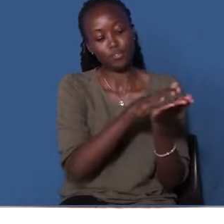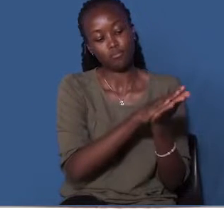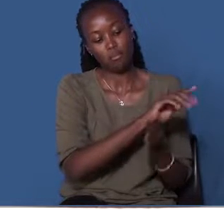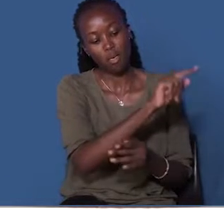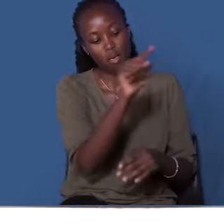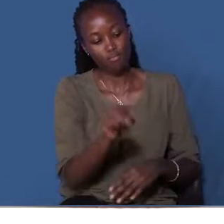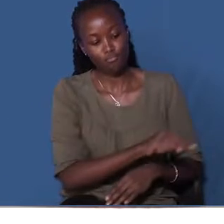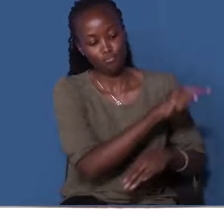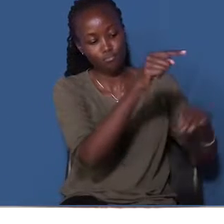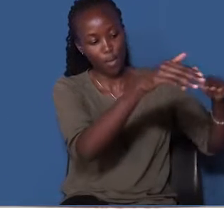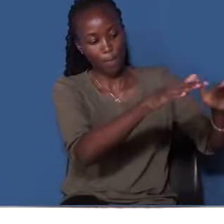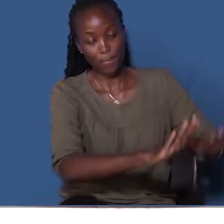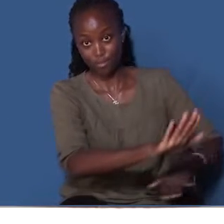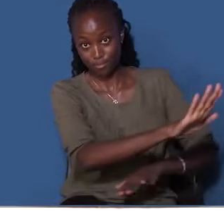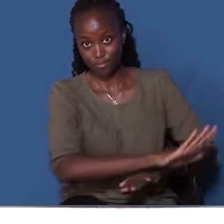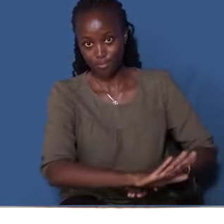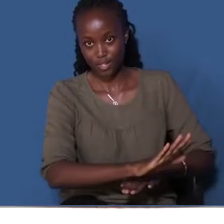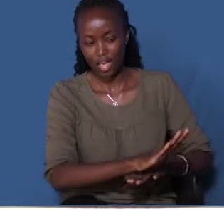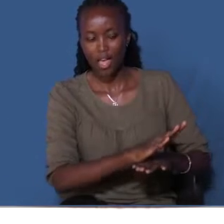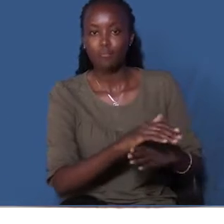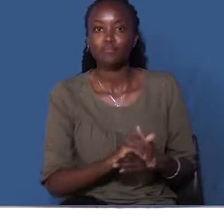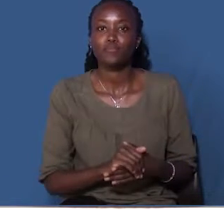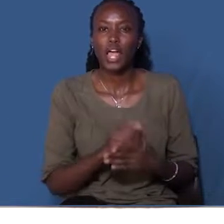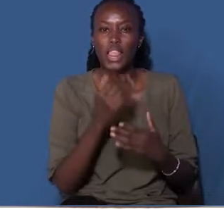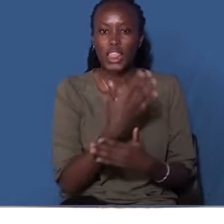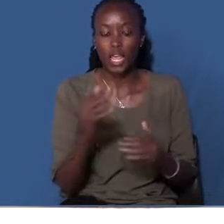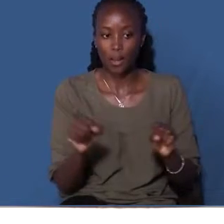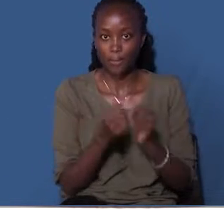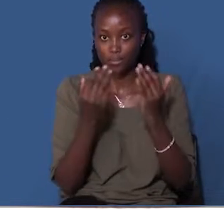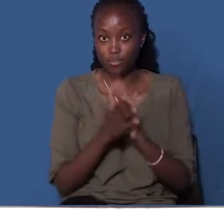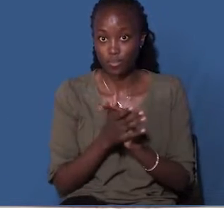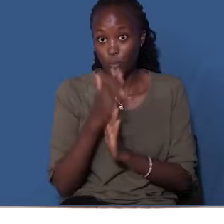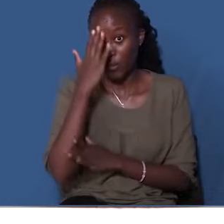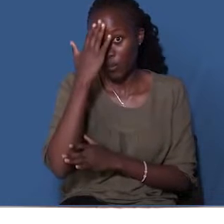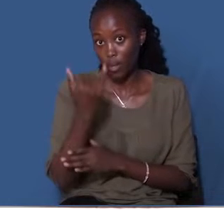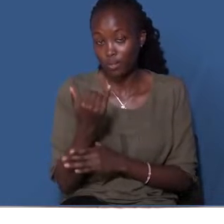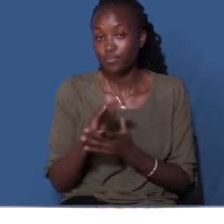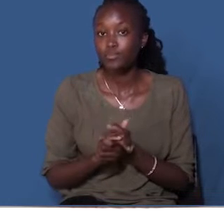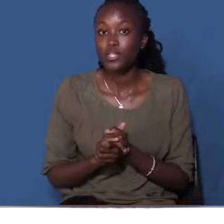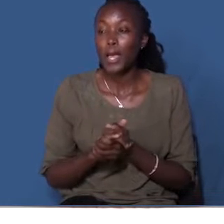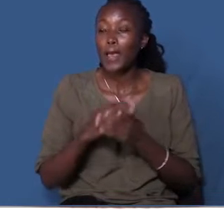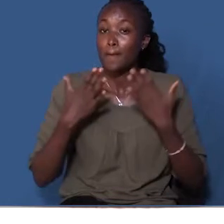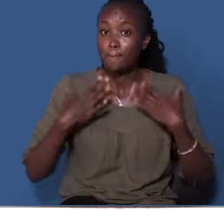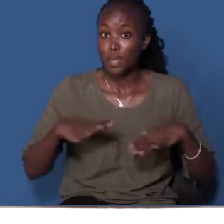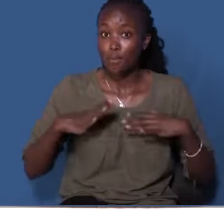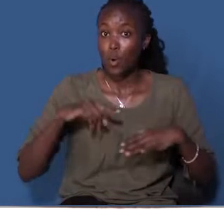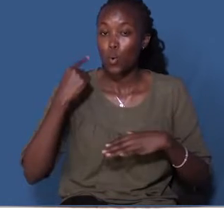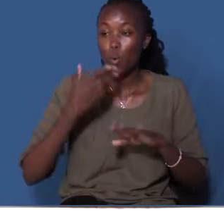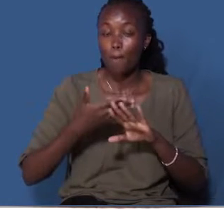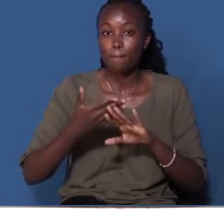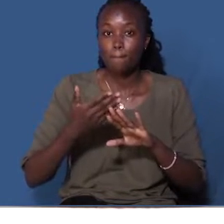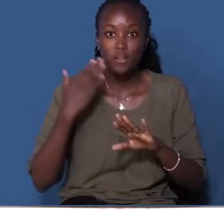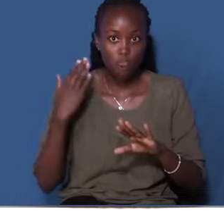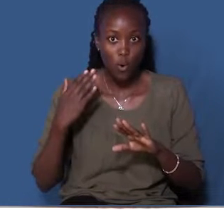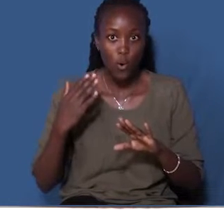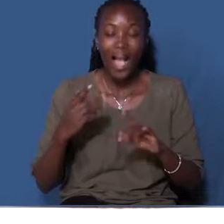interesting happened. Because condemned criminals lost the right for proper burial. Condemned criminals